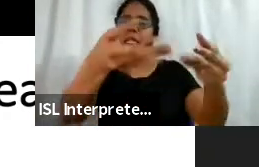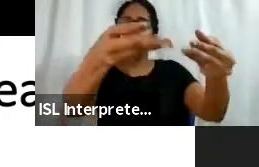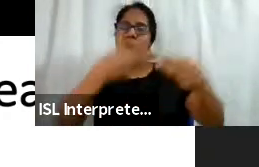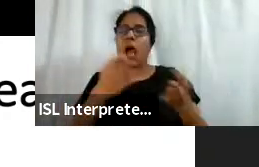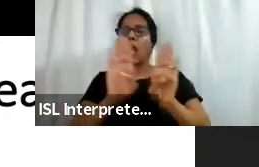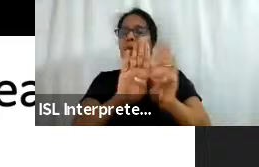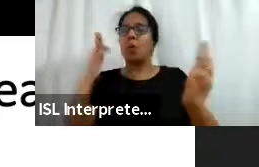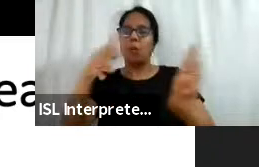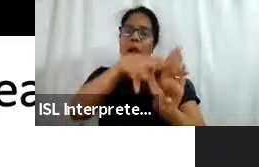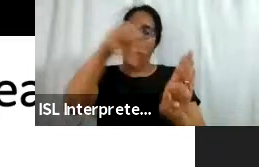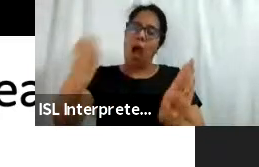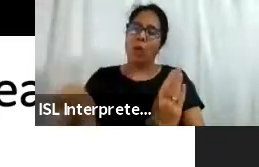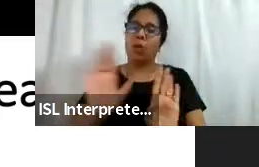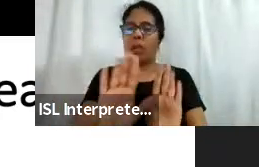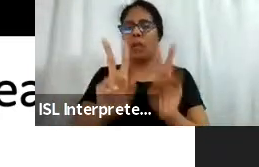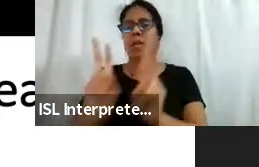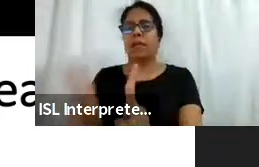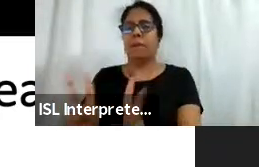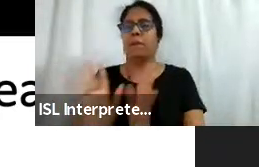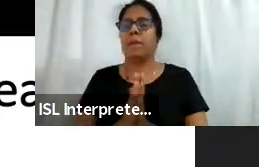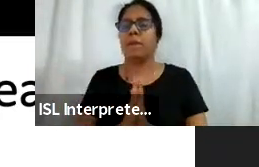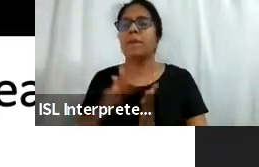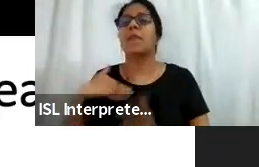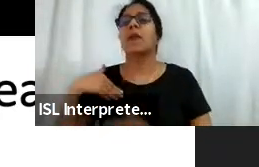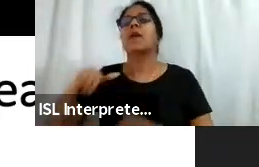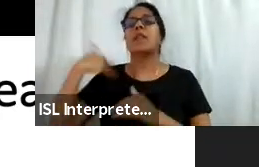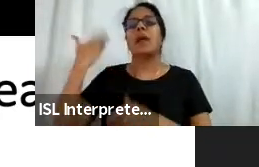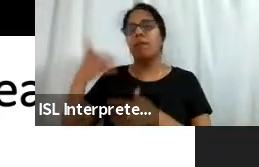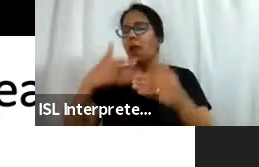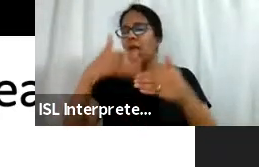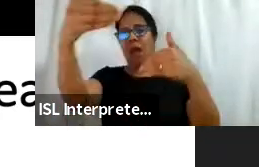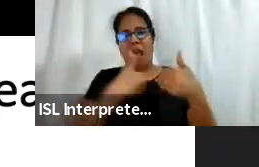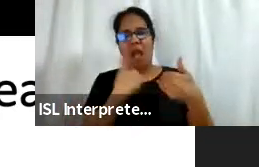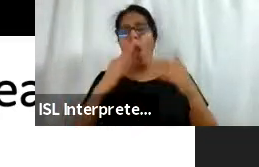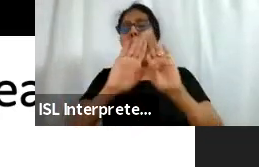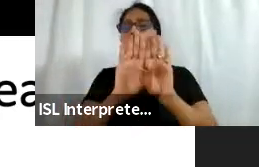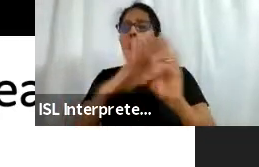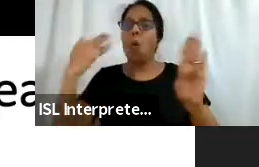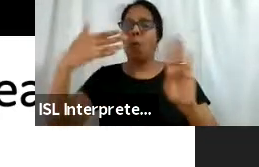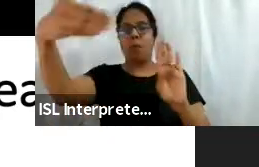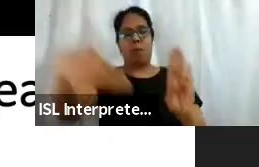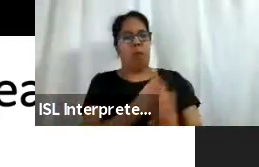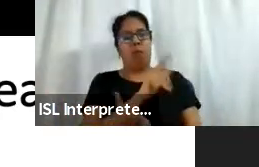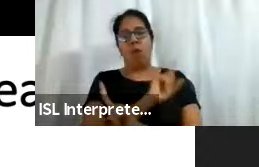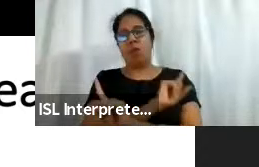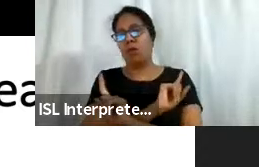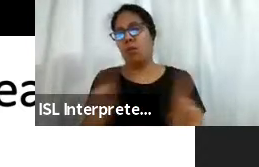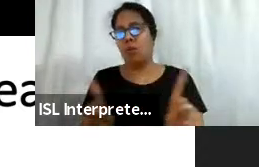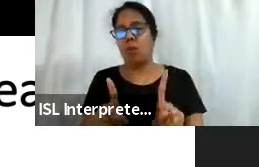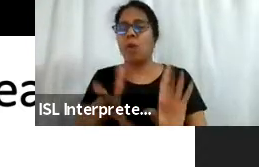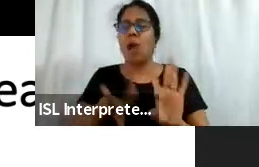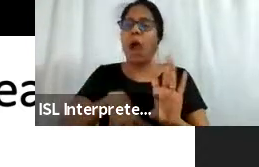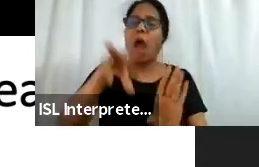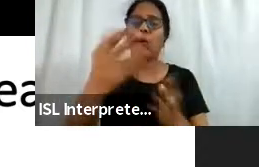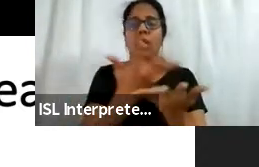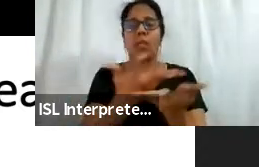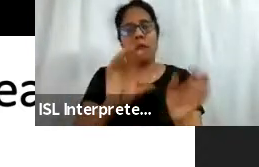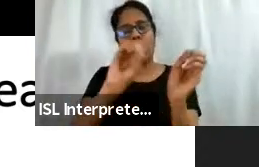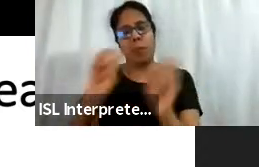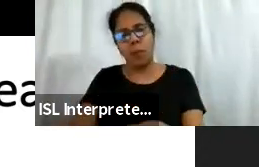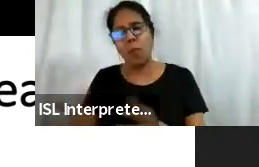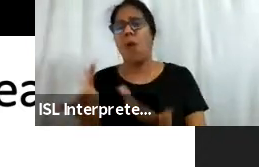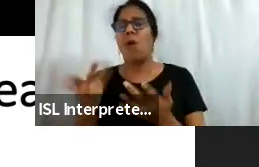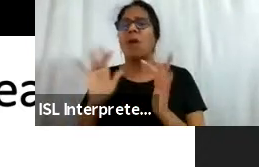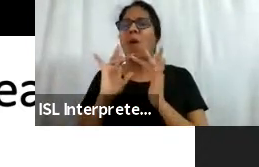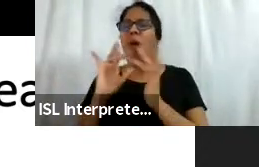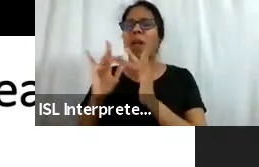mindful that they drop things outside the house and do not enter your home. You can also use online facilities.